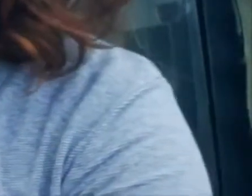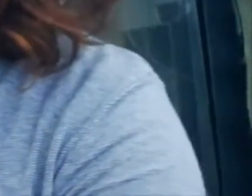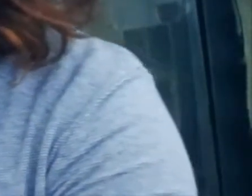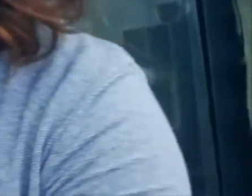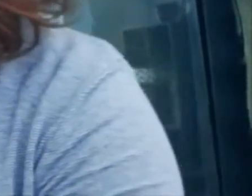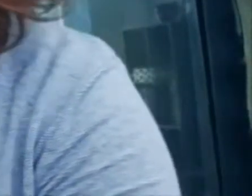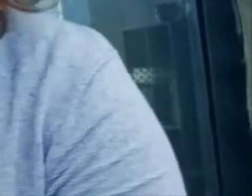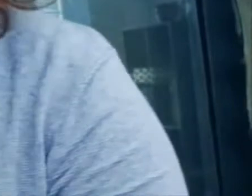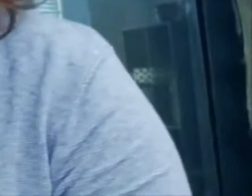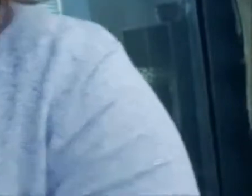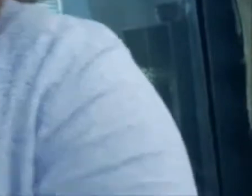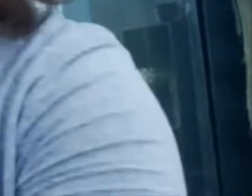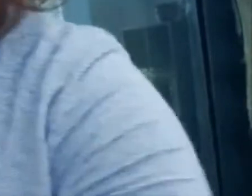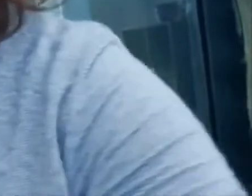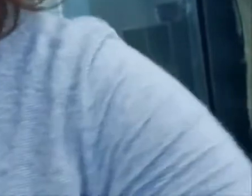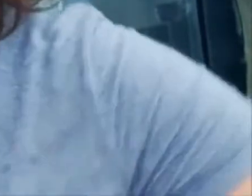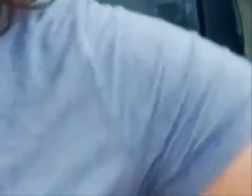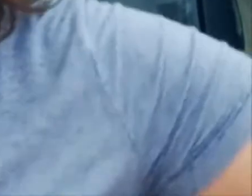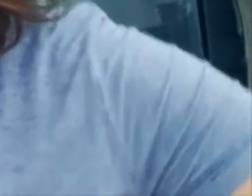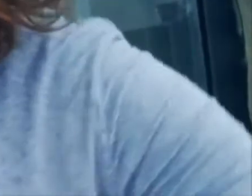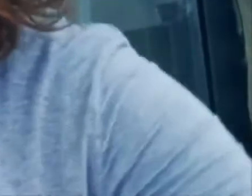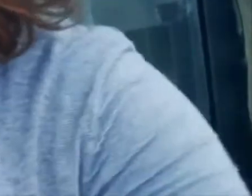this because of all of the energy it takes.